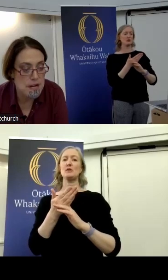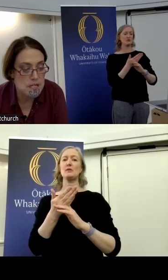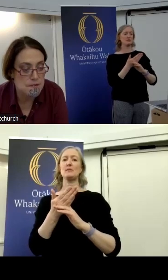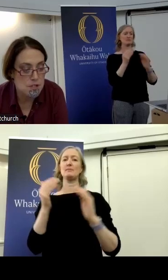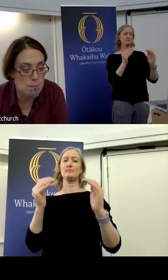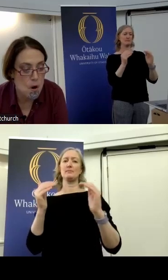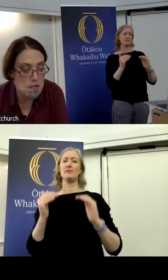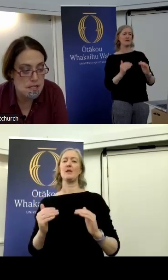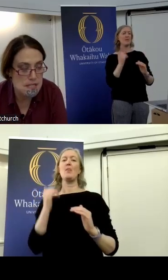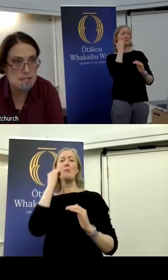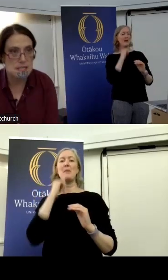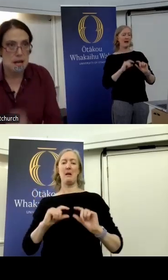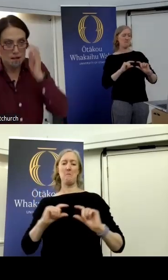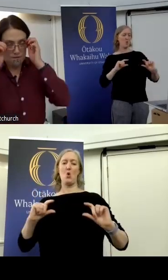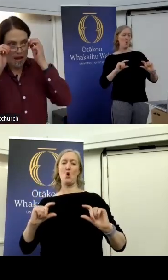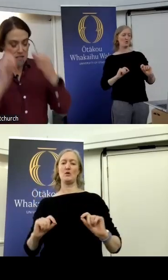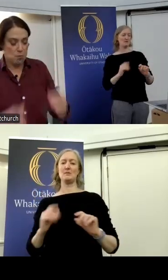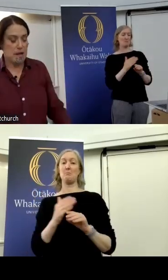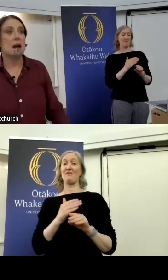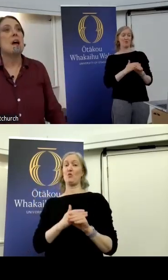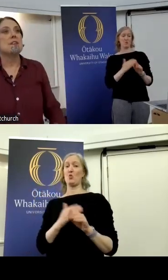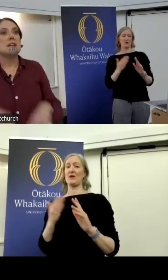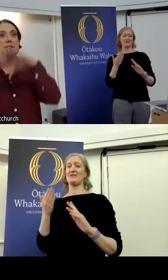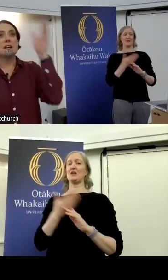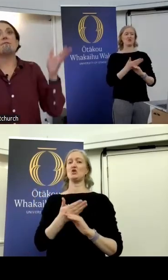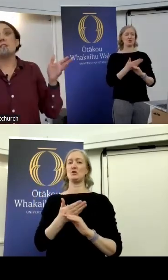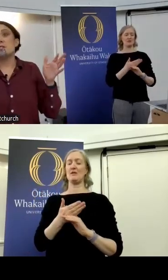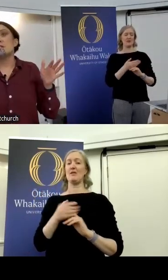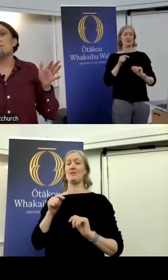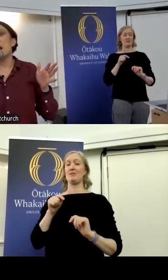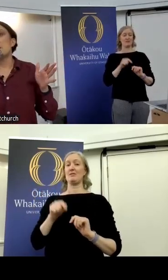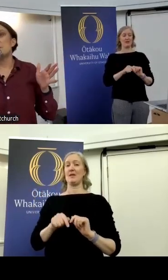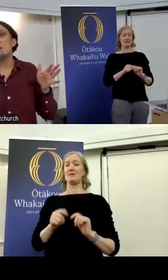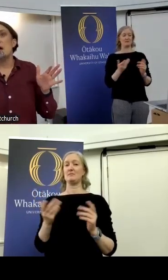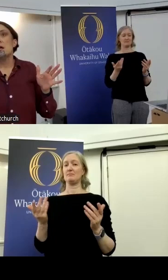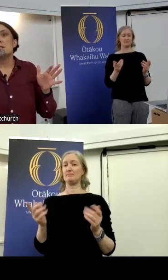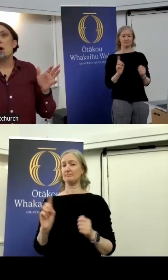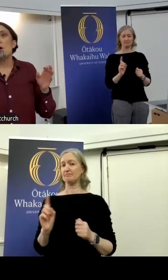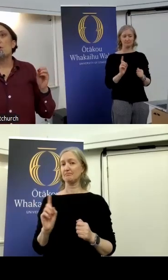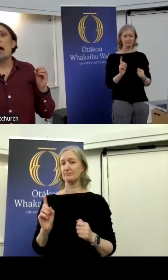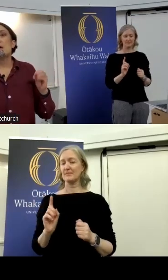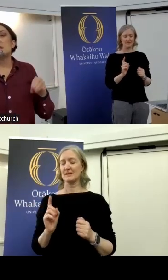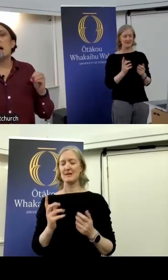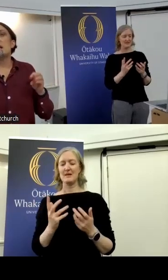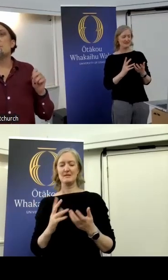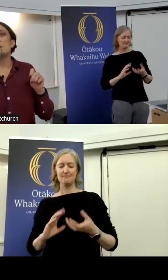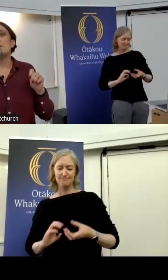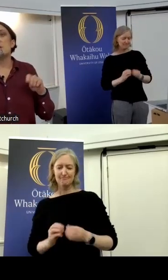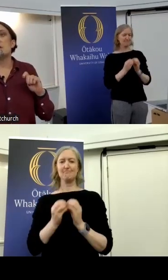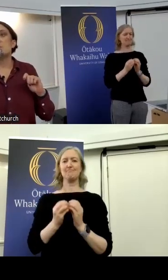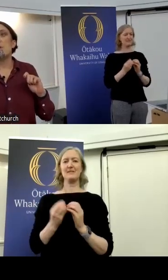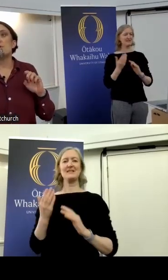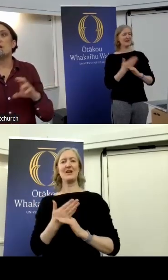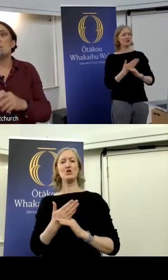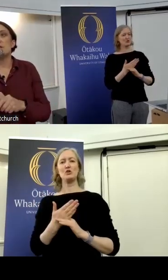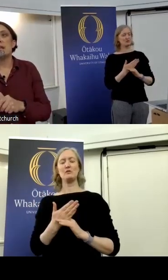black pre-intervention box. This is the phase where the intervention is developed. So our starting position